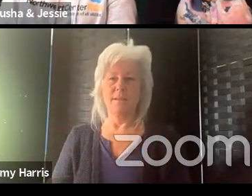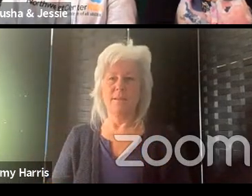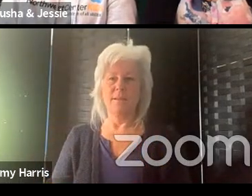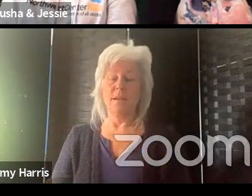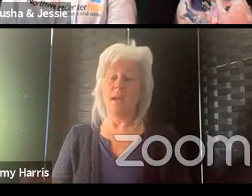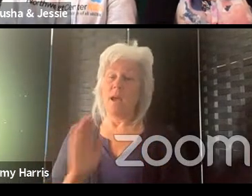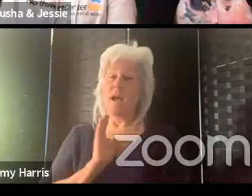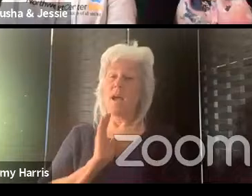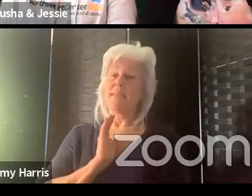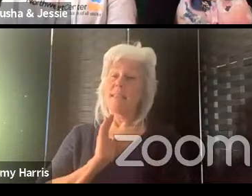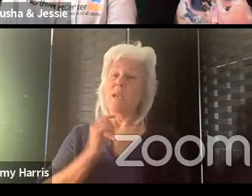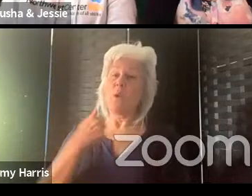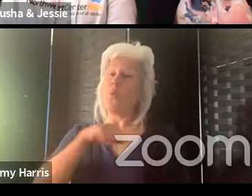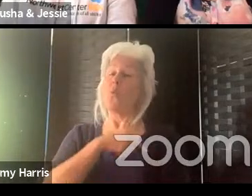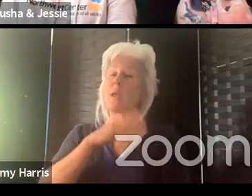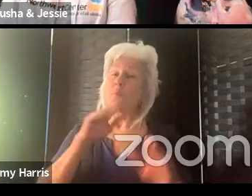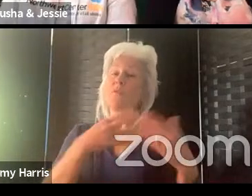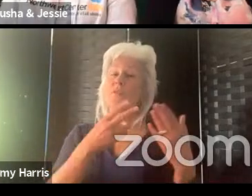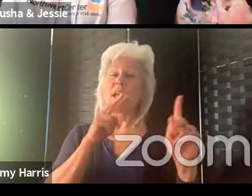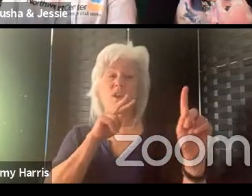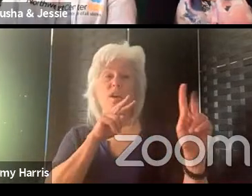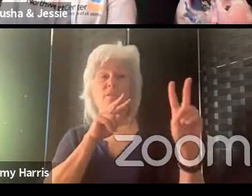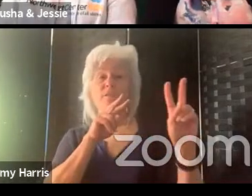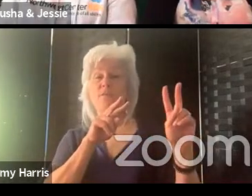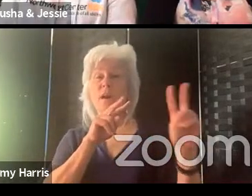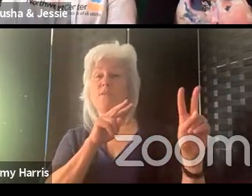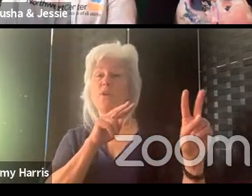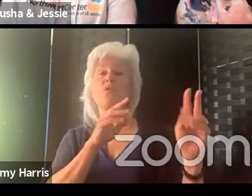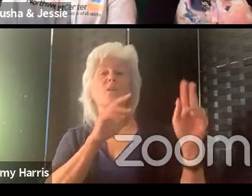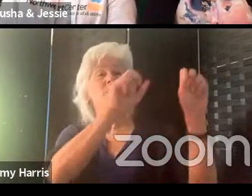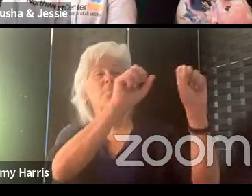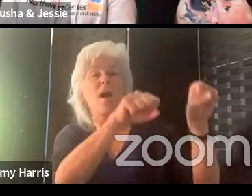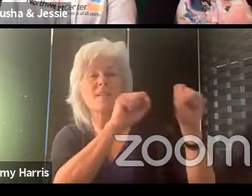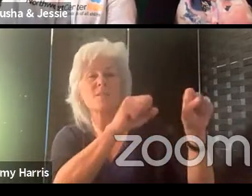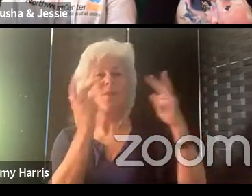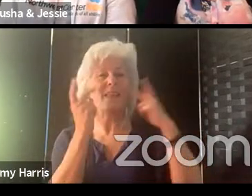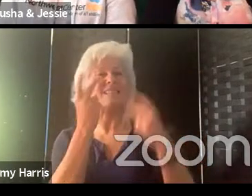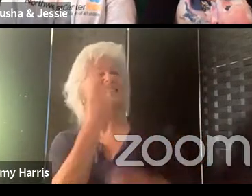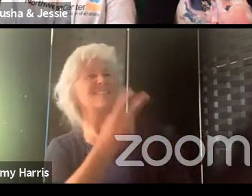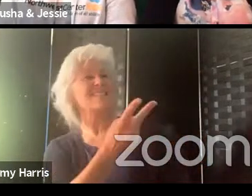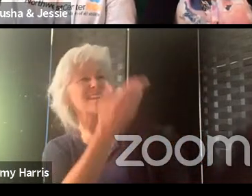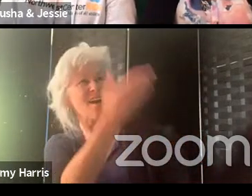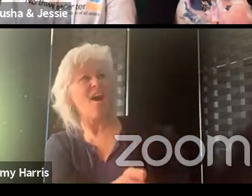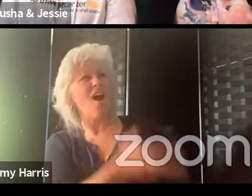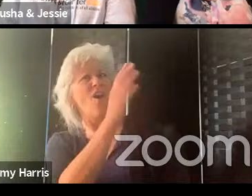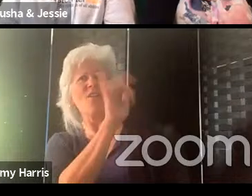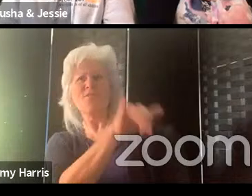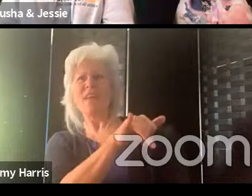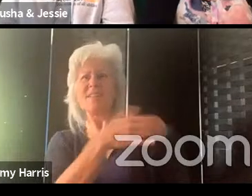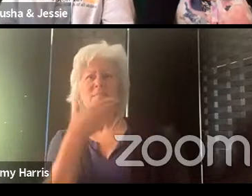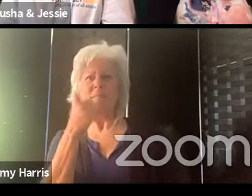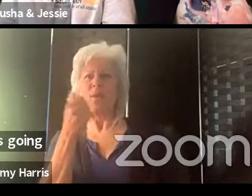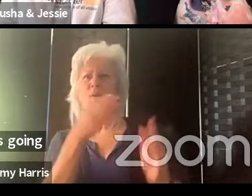view into what's possible for these kids, and we are a living, breathing demonstration that there is a better way.